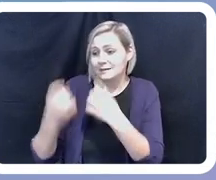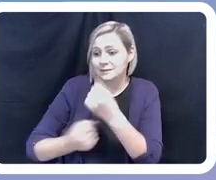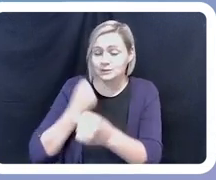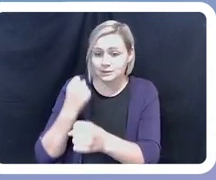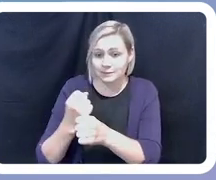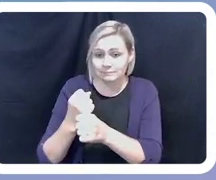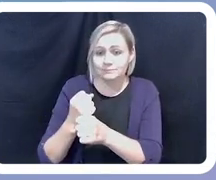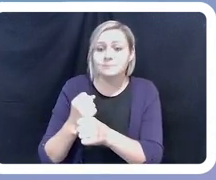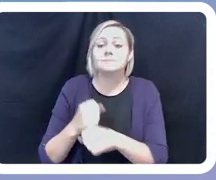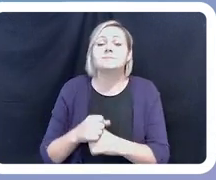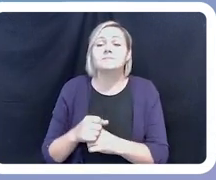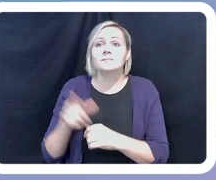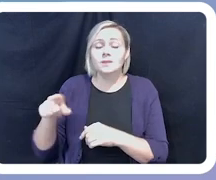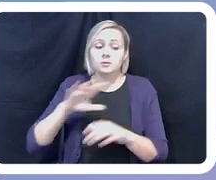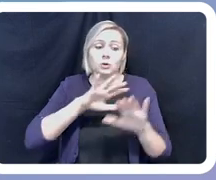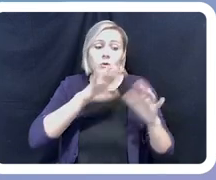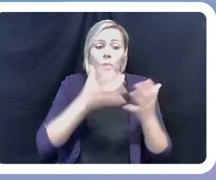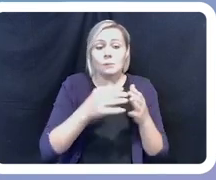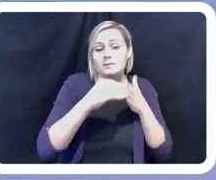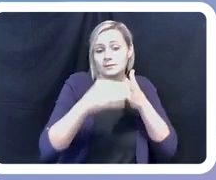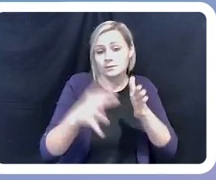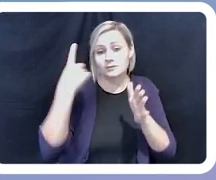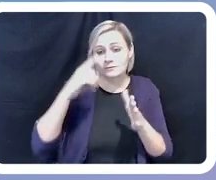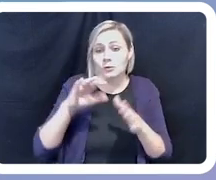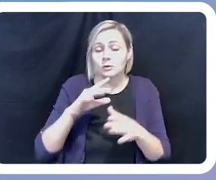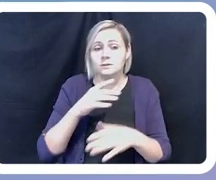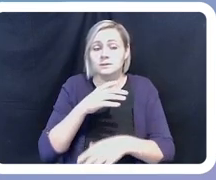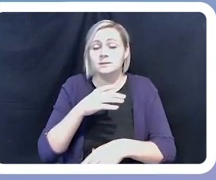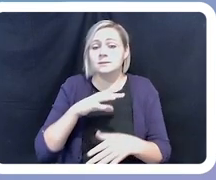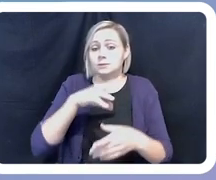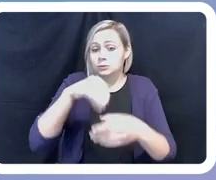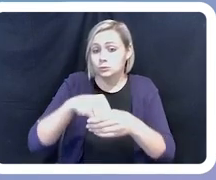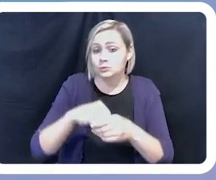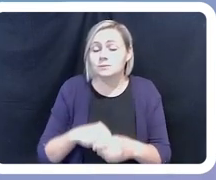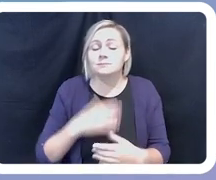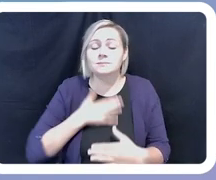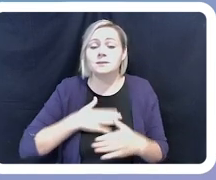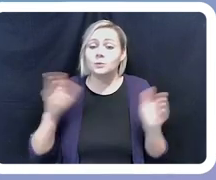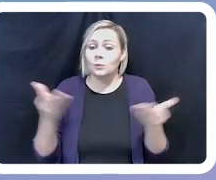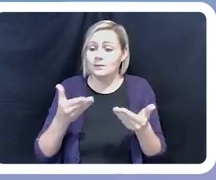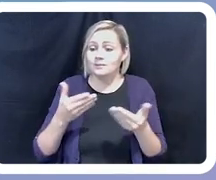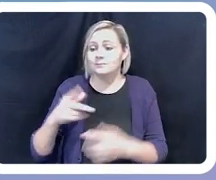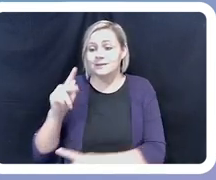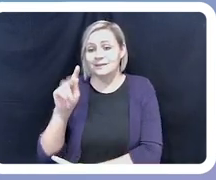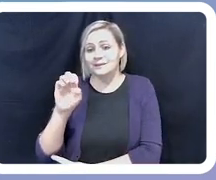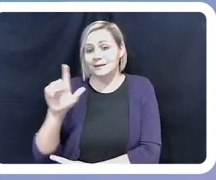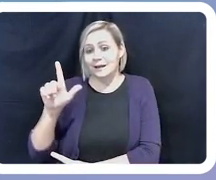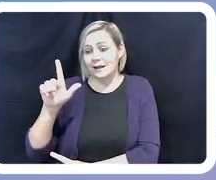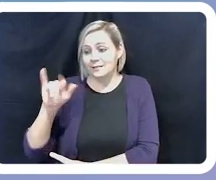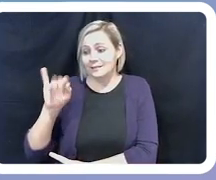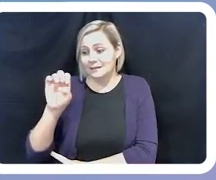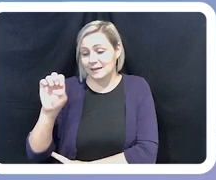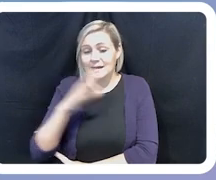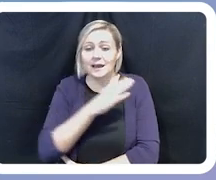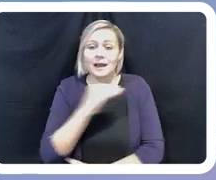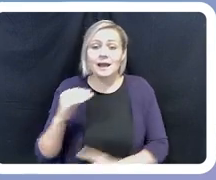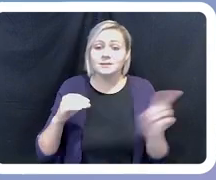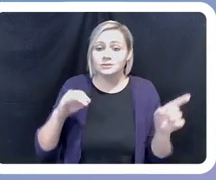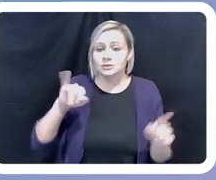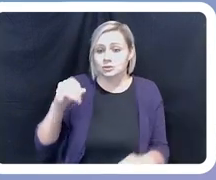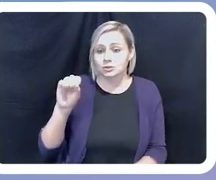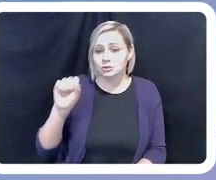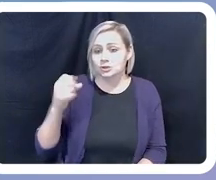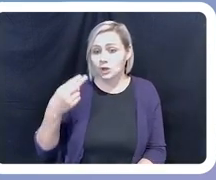and they are global leaders of the inclusion revolution. Please help me welcome my friends, Ms. Kelly Boo Howard and